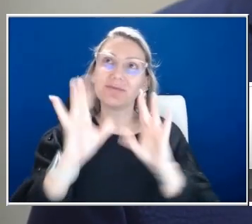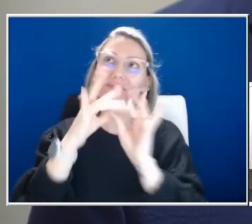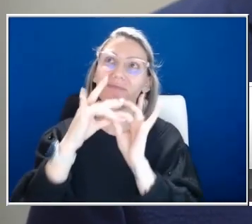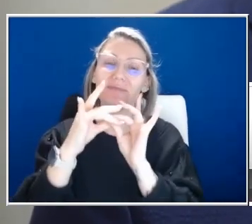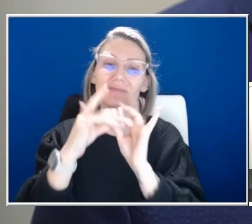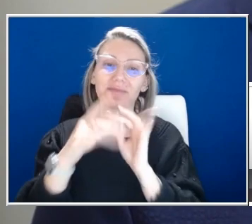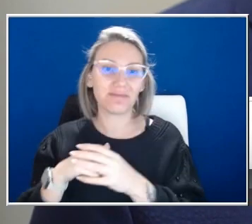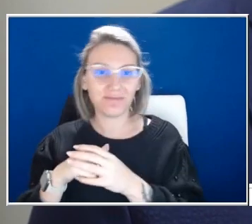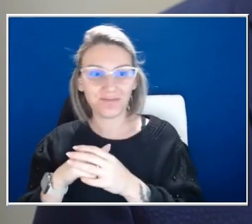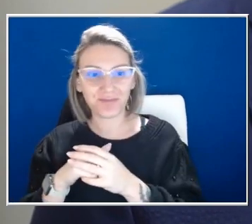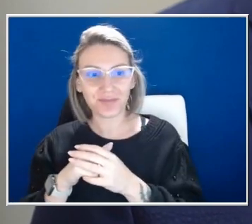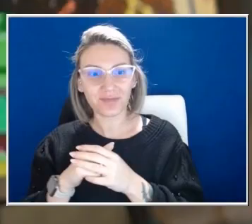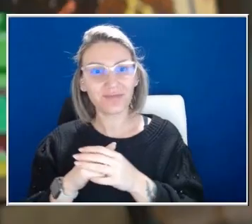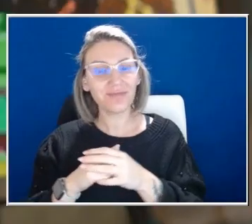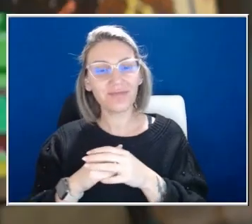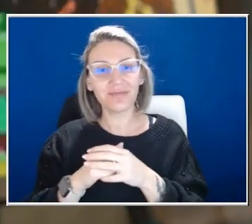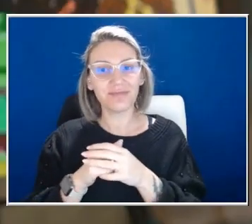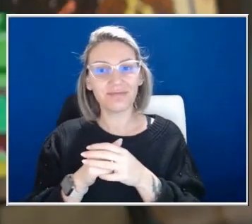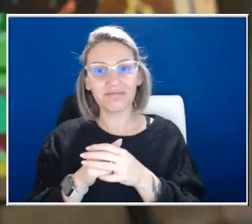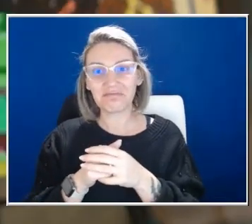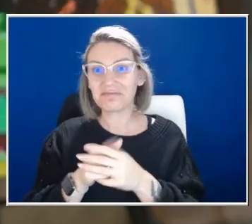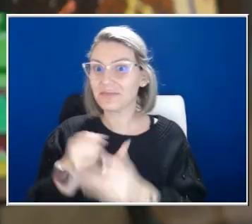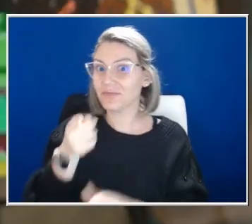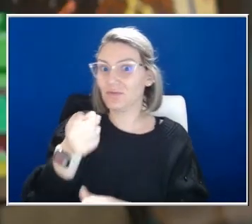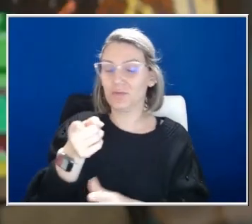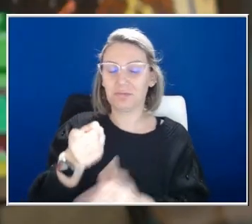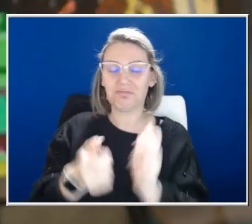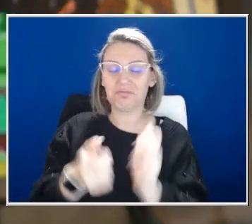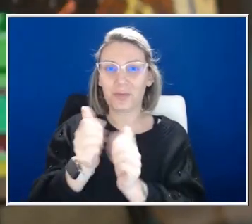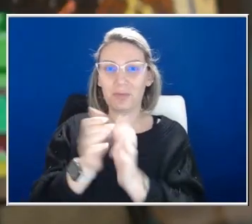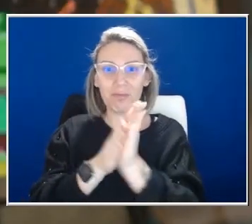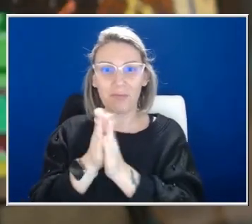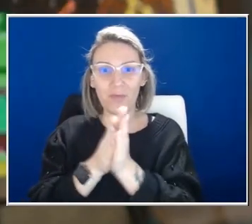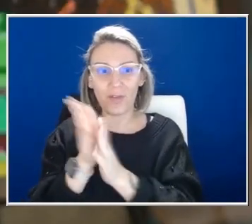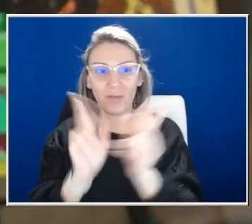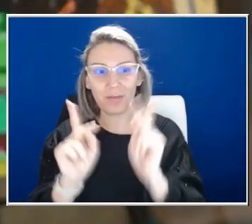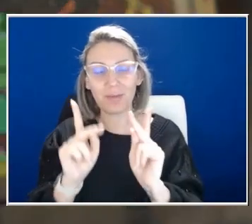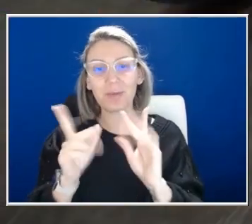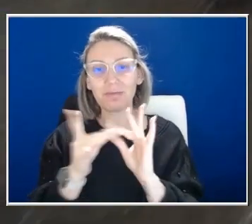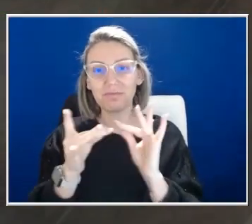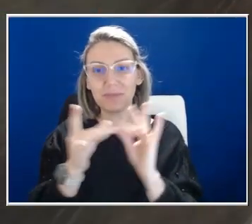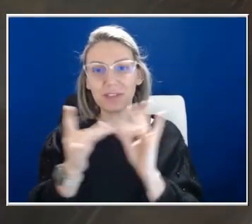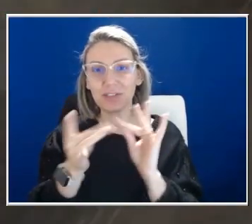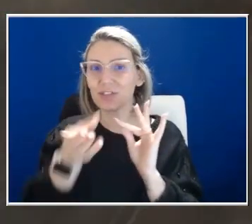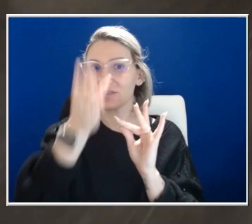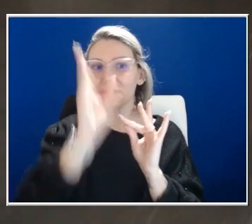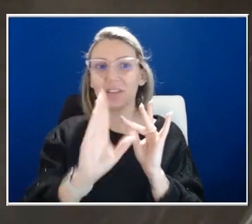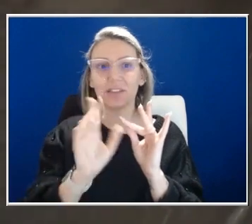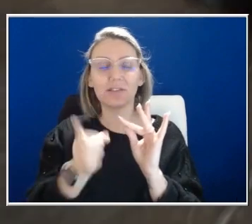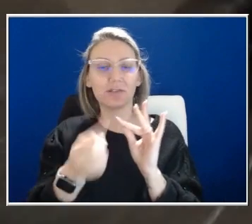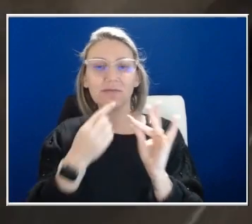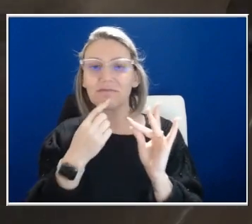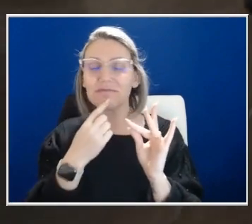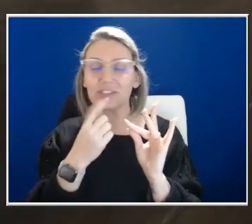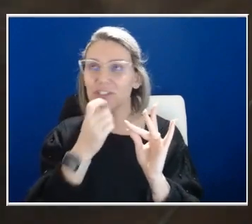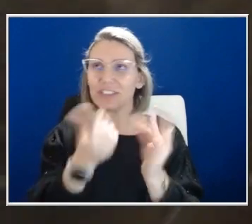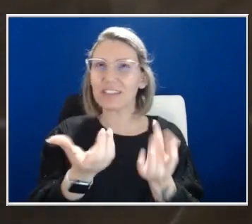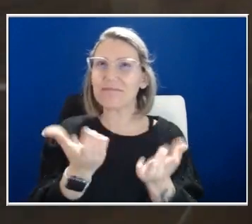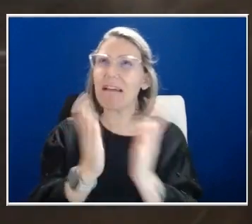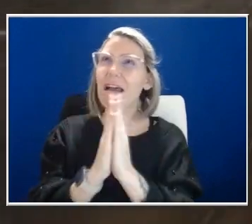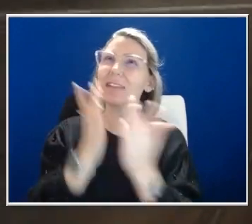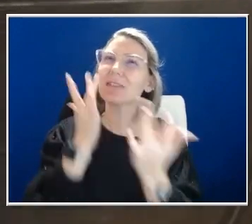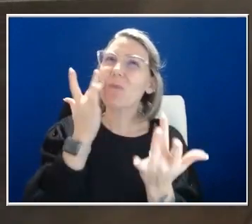most motivating people that you will ever meet. Speaking of God, Yolanda says she no longer asks him why she got